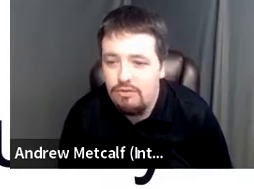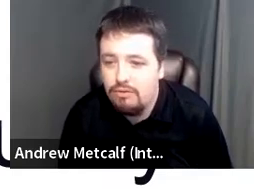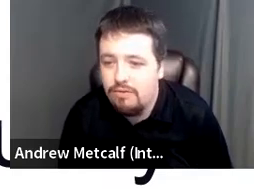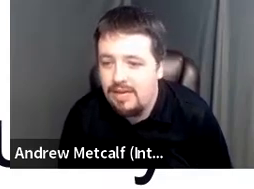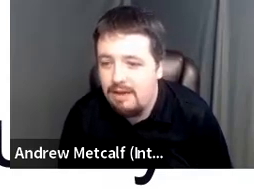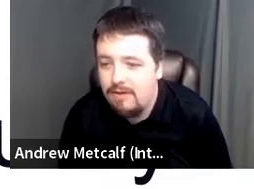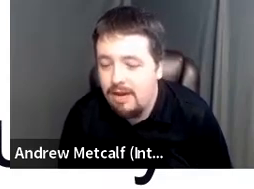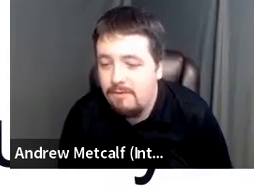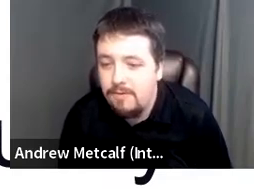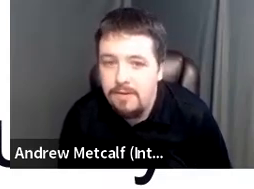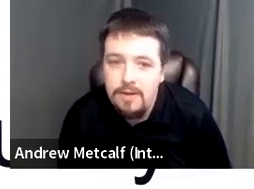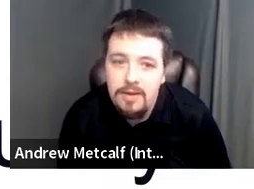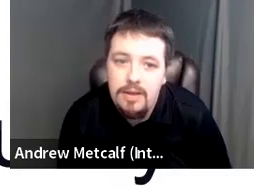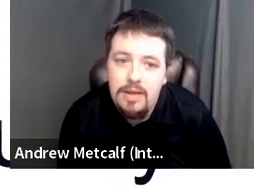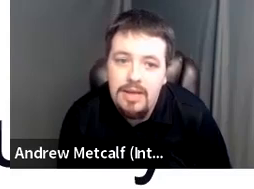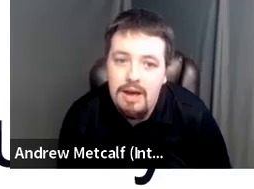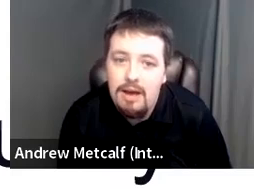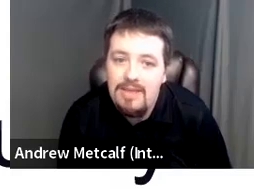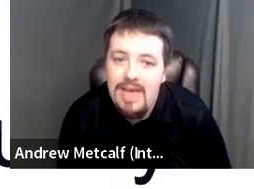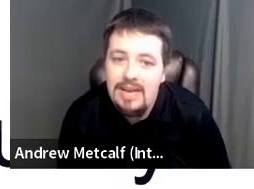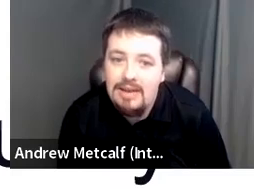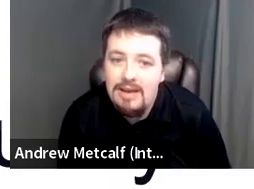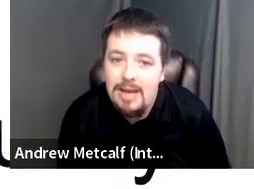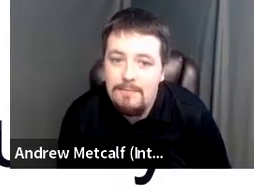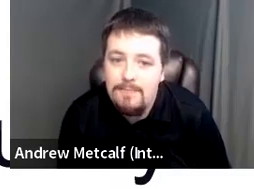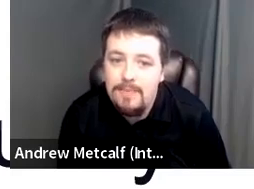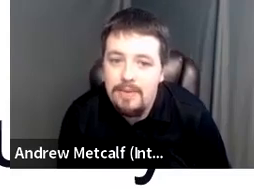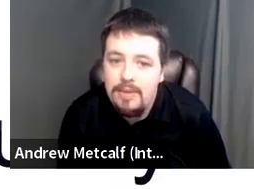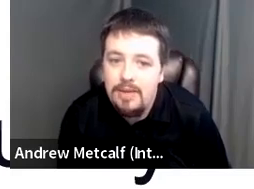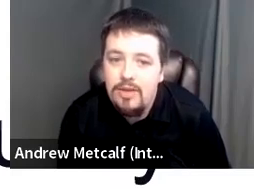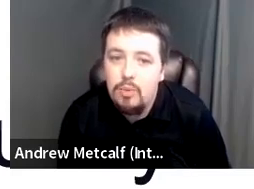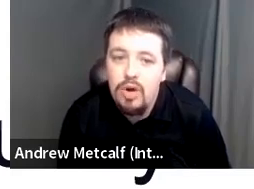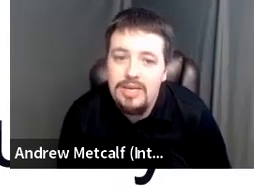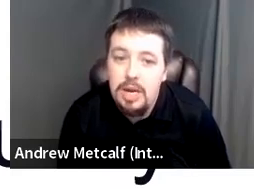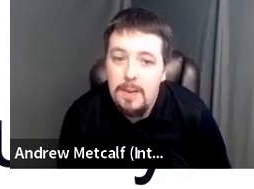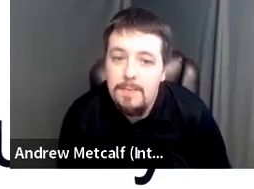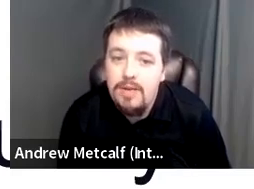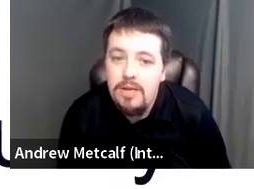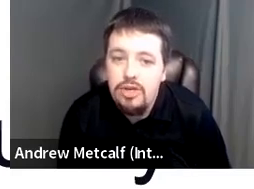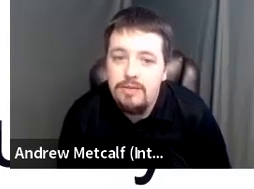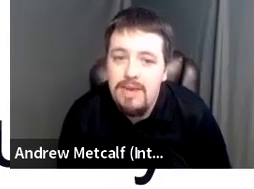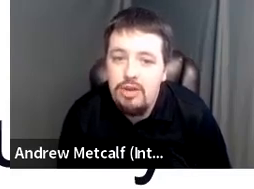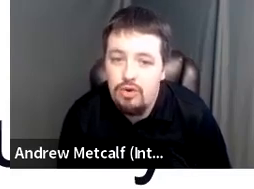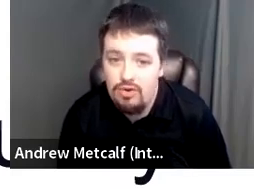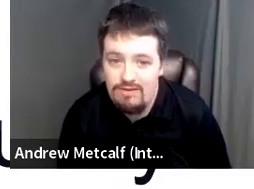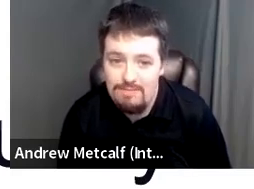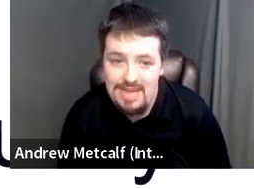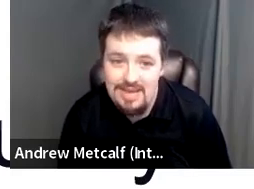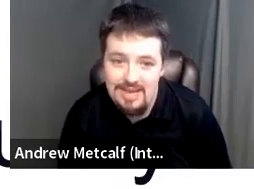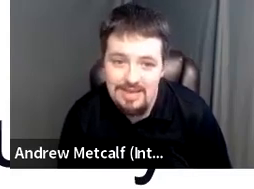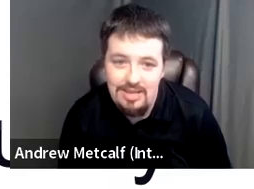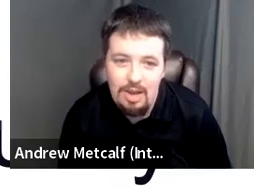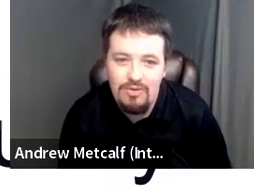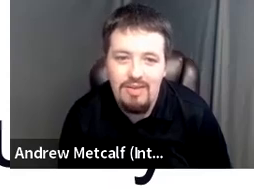American School for the Deaf now. At that time, the word dumb just meant you couldn't